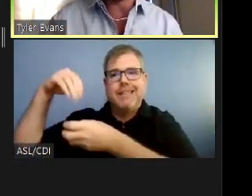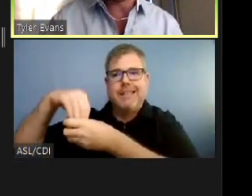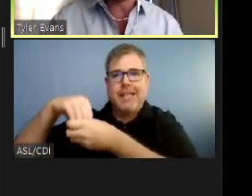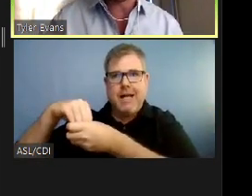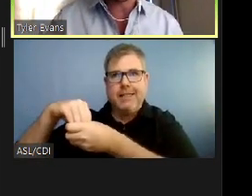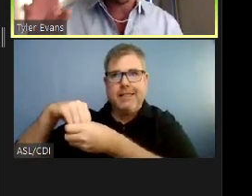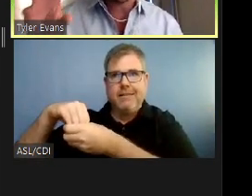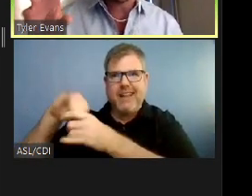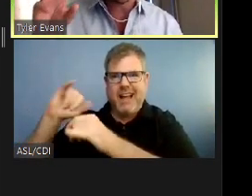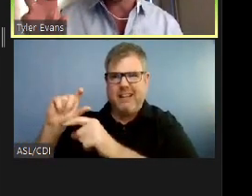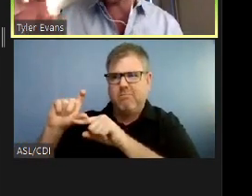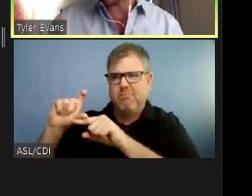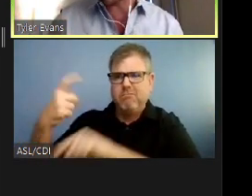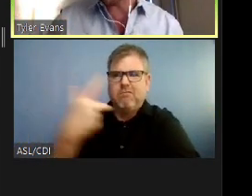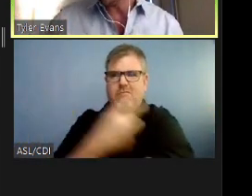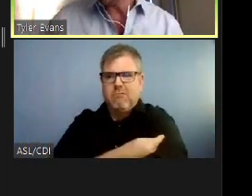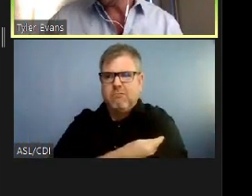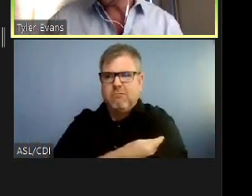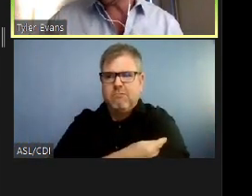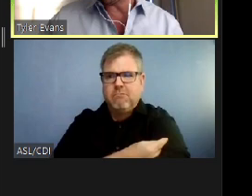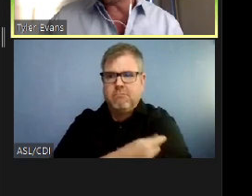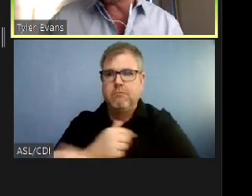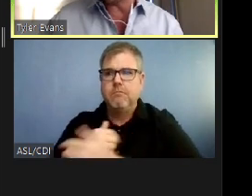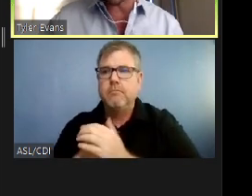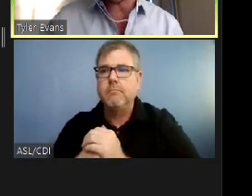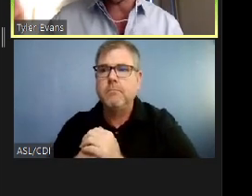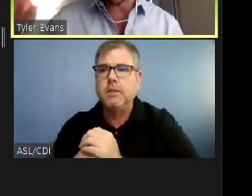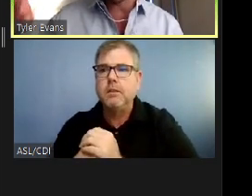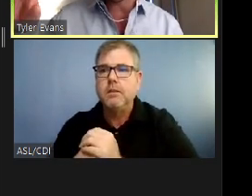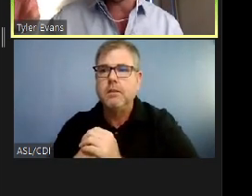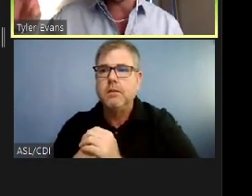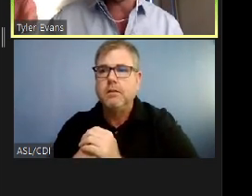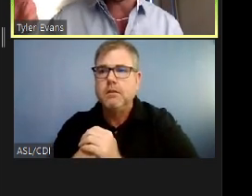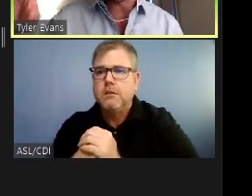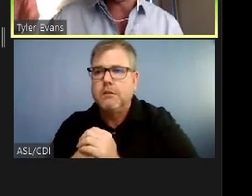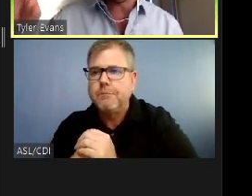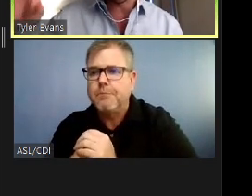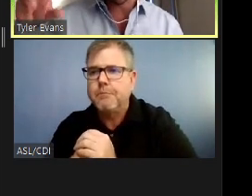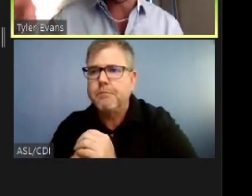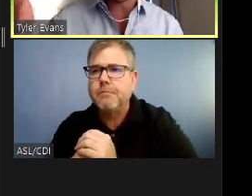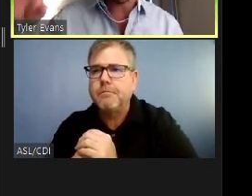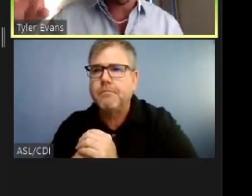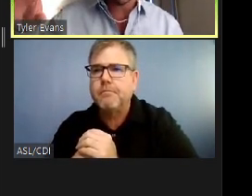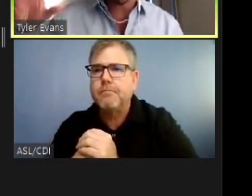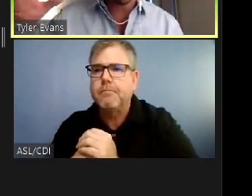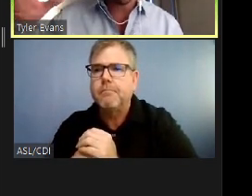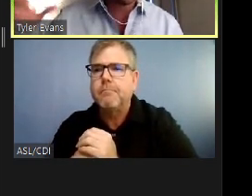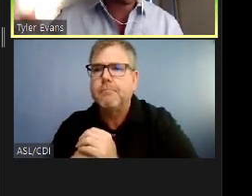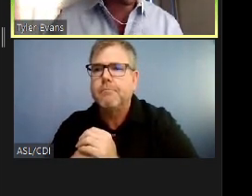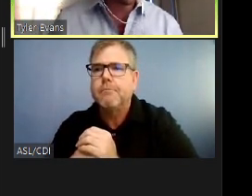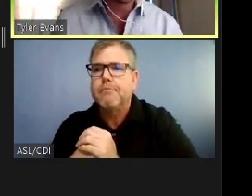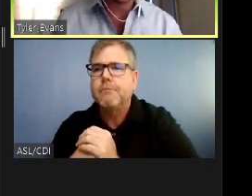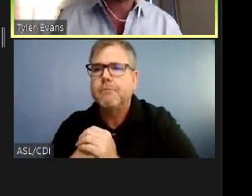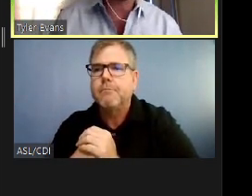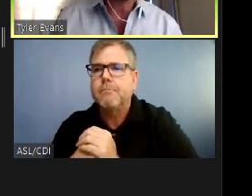of coronavirus, corona comes from basically what it looks under a microscope, it looks like a crown. Corona is crown in Latin. And